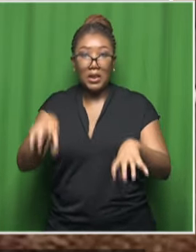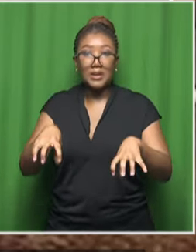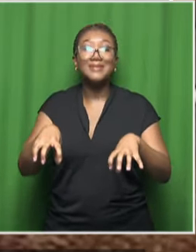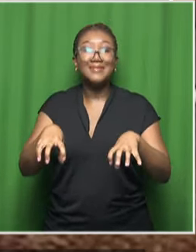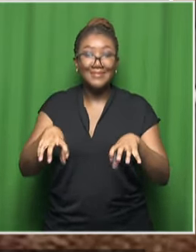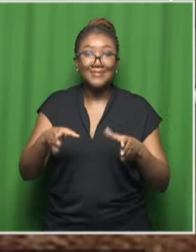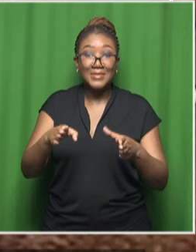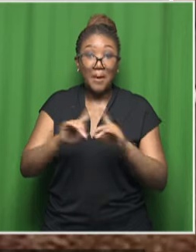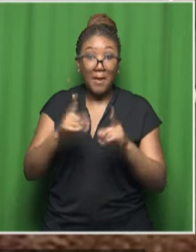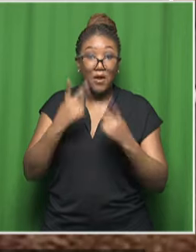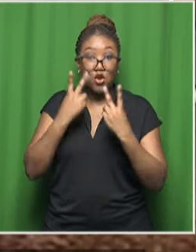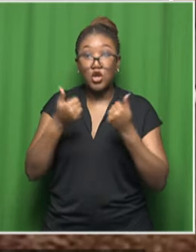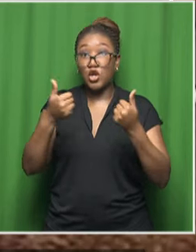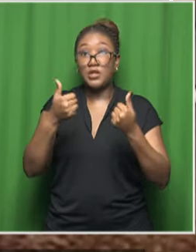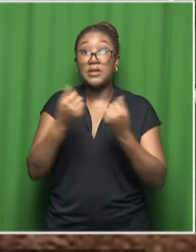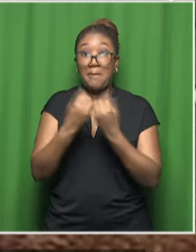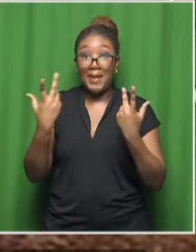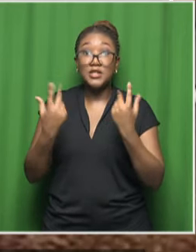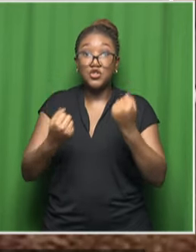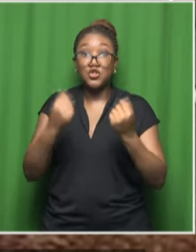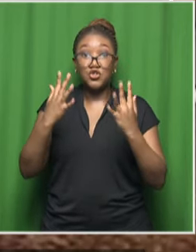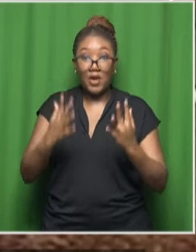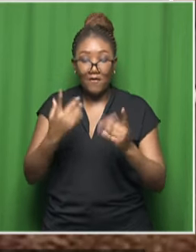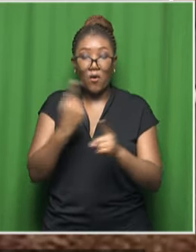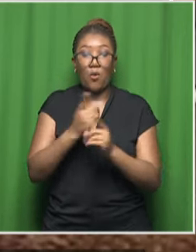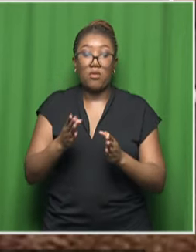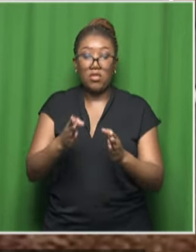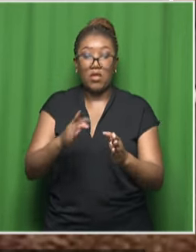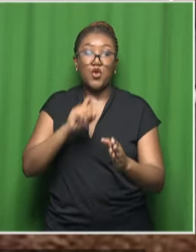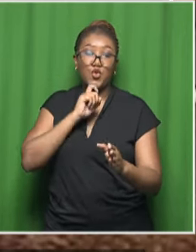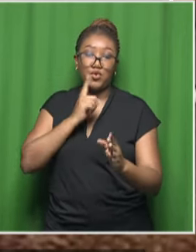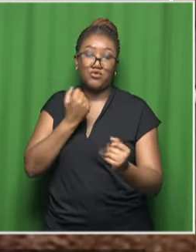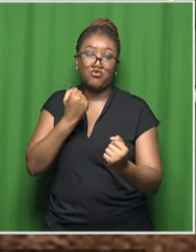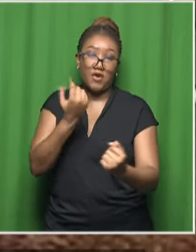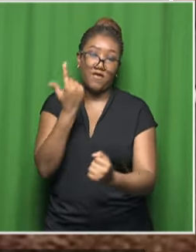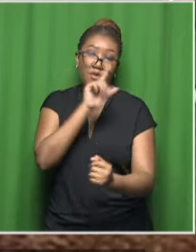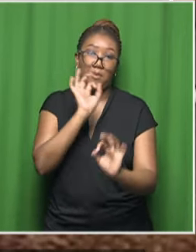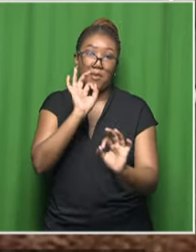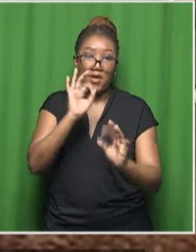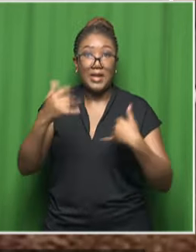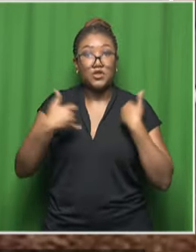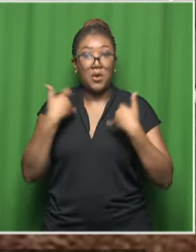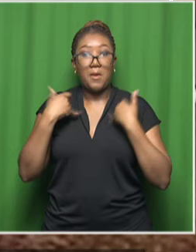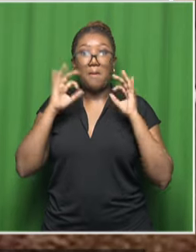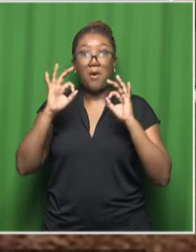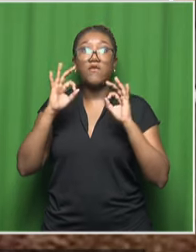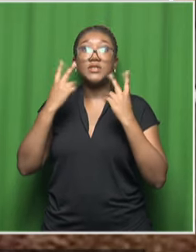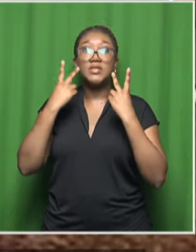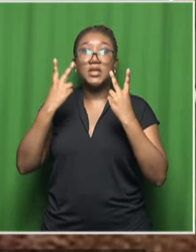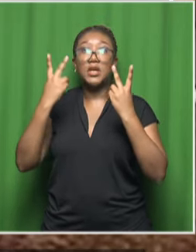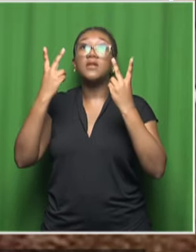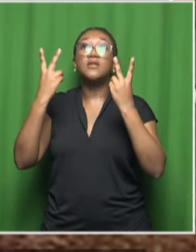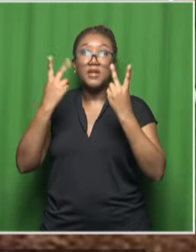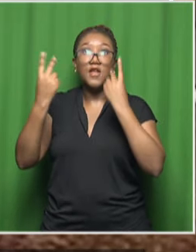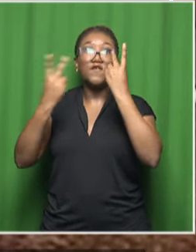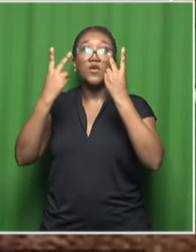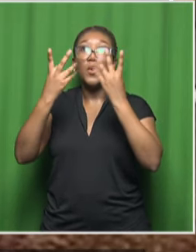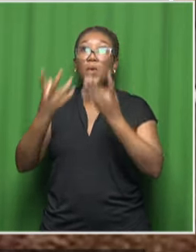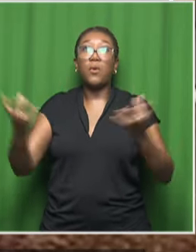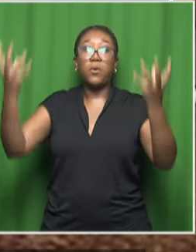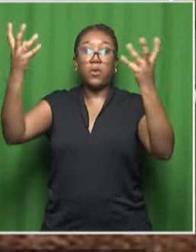it looks pretty good. And a lot of motorists that were diverting that way yesterday were enjoying a good road, and were enjoying some beautiful scenery. As you can see, just how